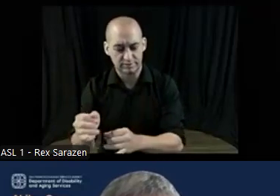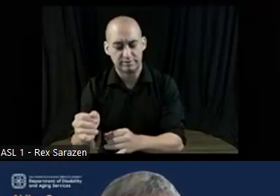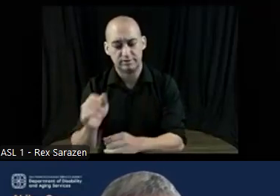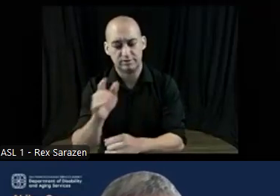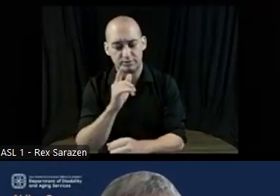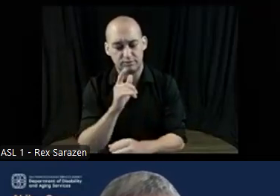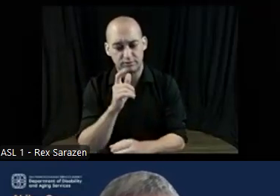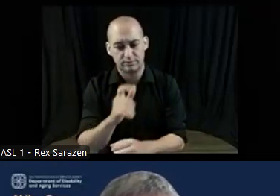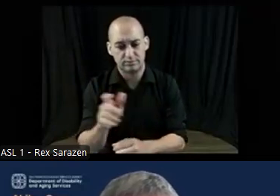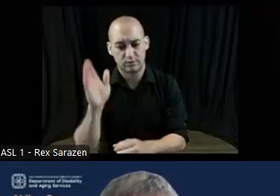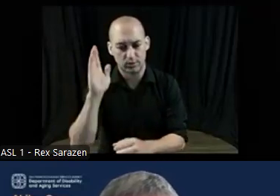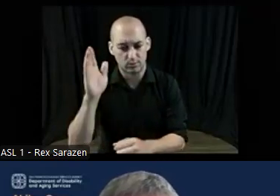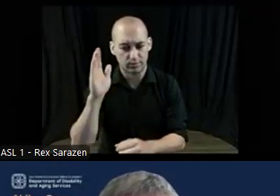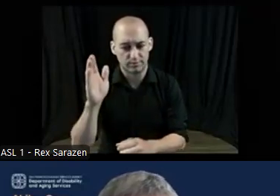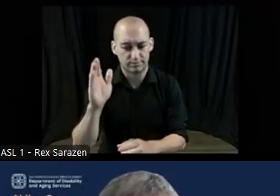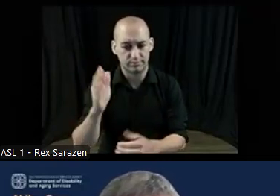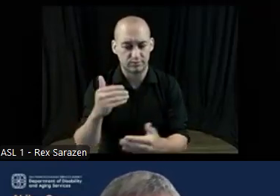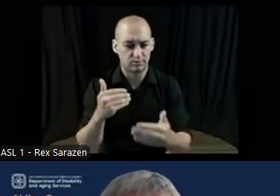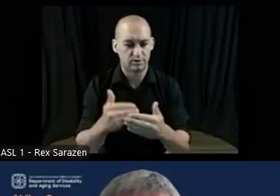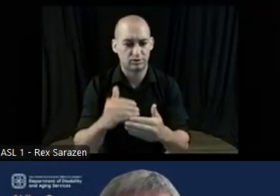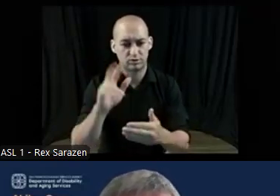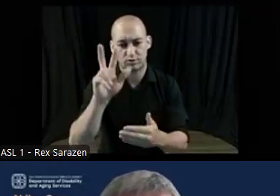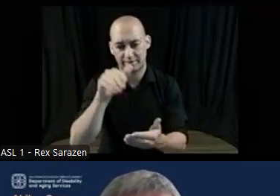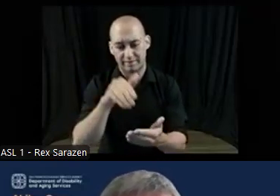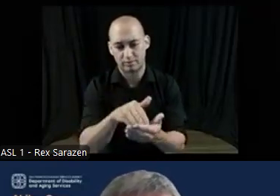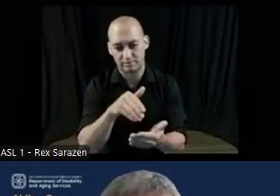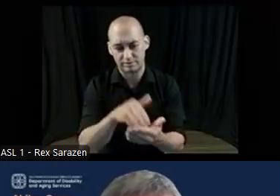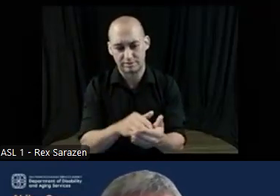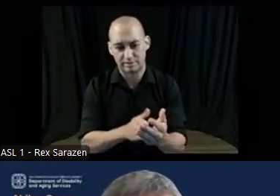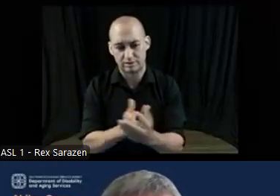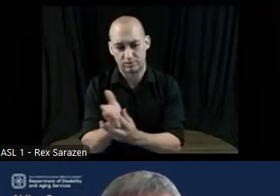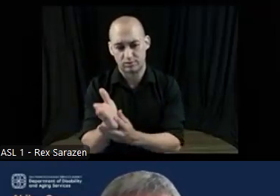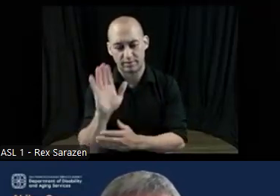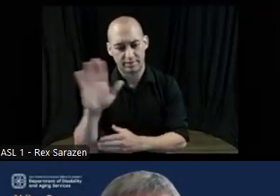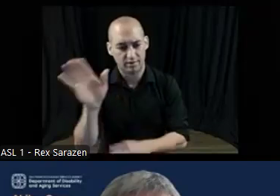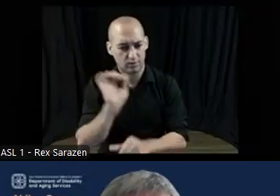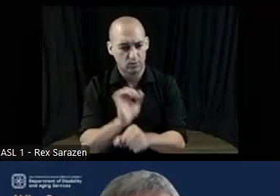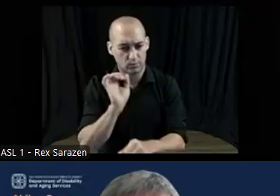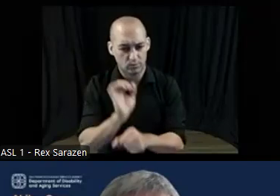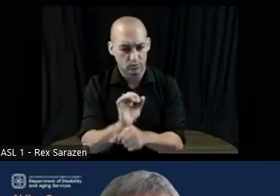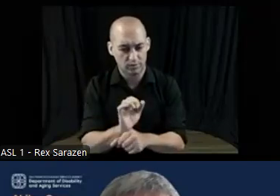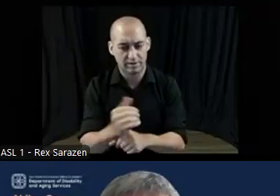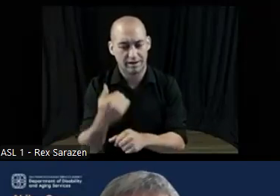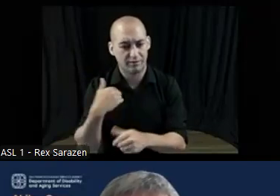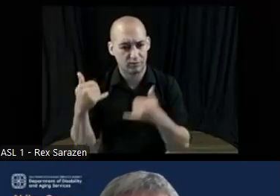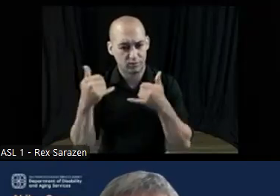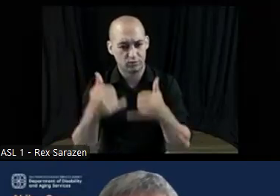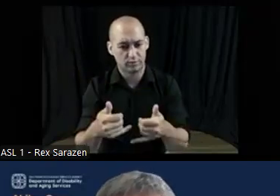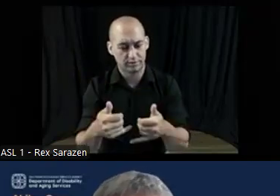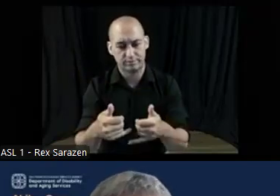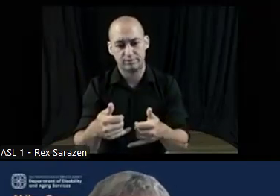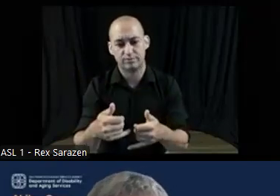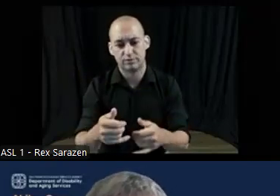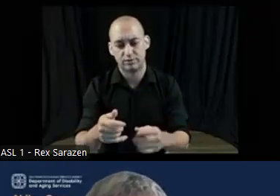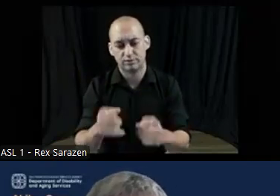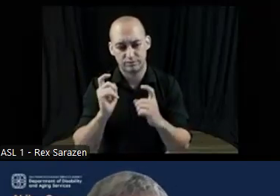and will reach almost 3,000 people through their work. There is a grant awarded to Panya